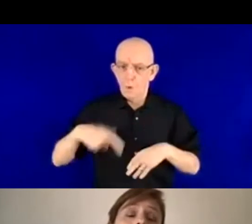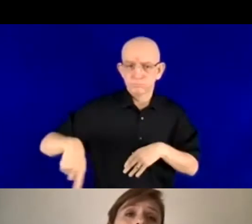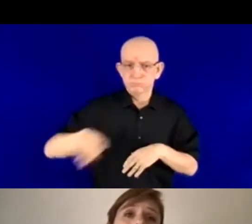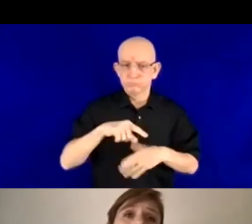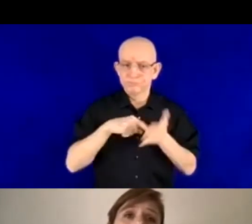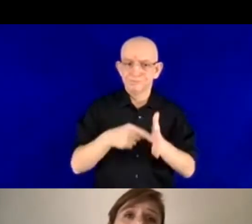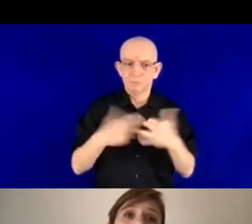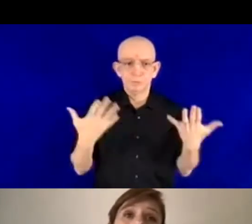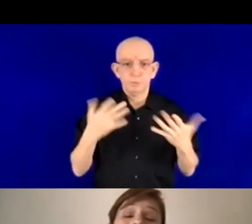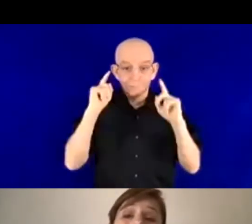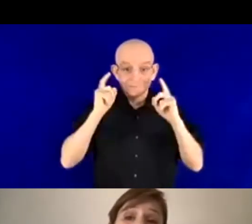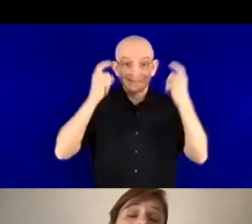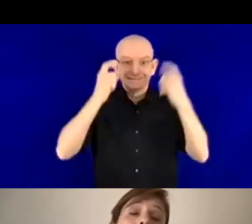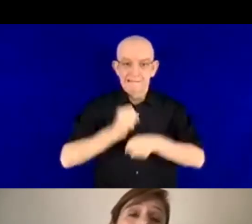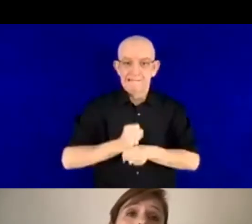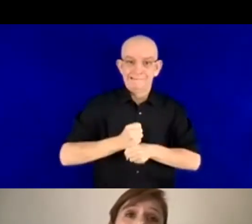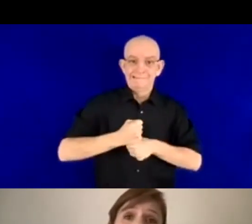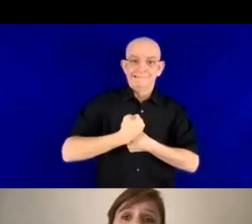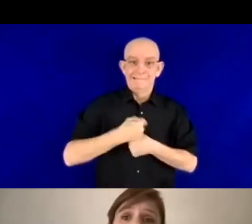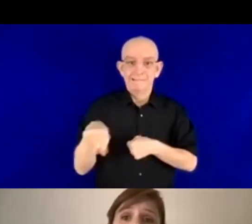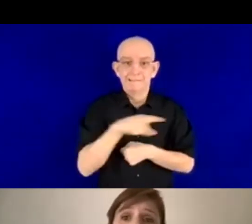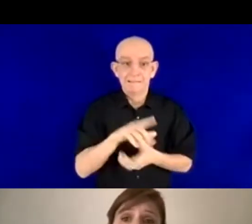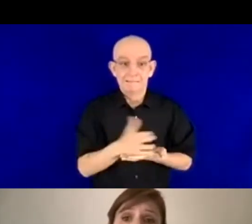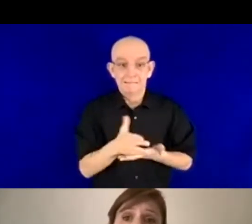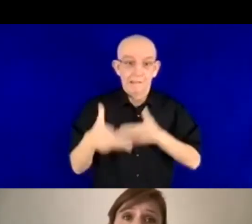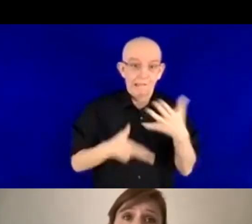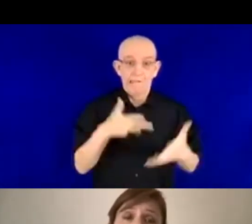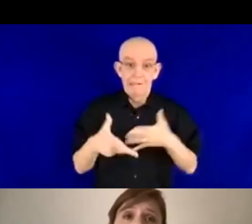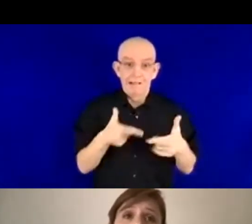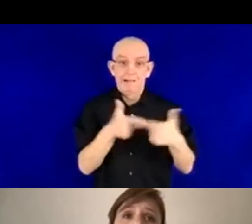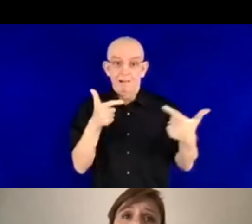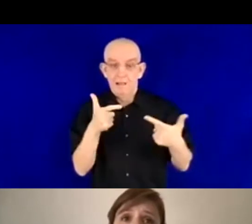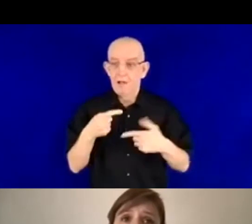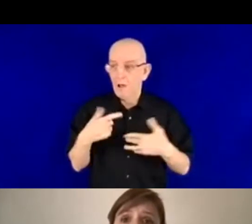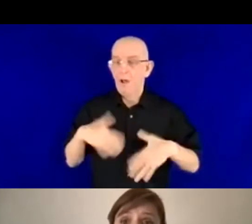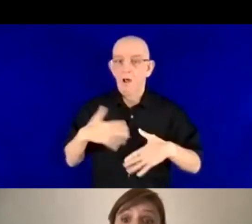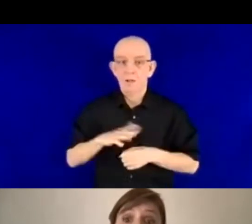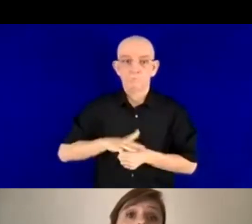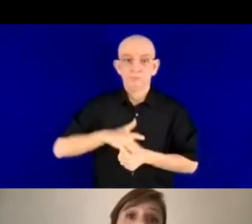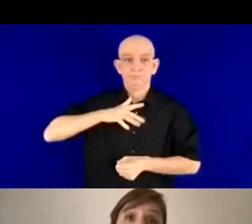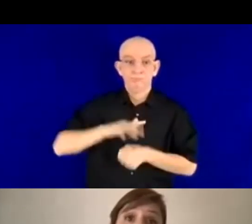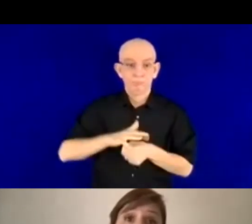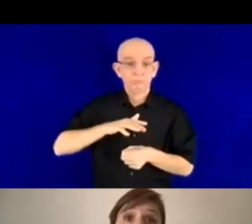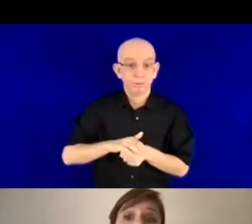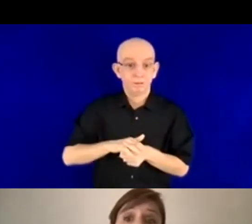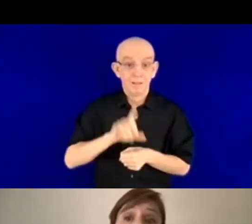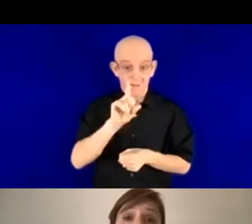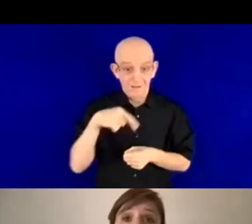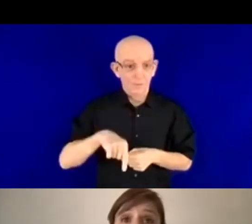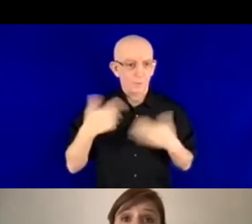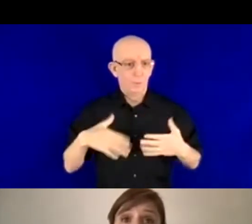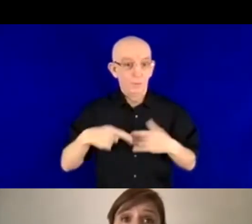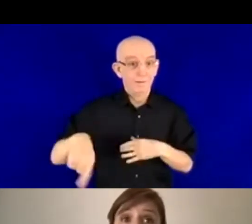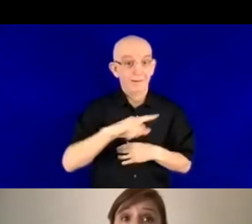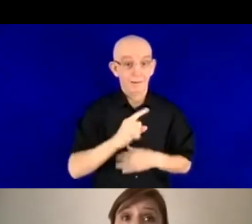Also showed us that 73% of the respondents said that they do plan to do more